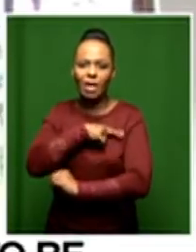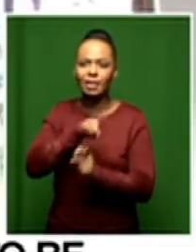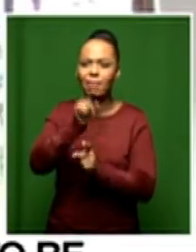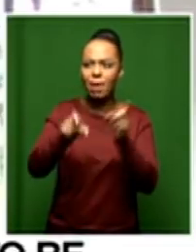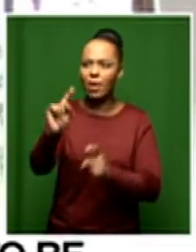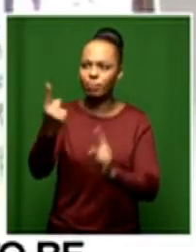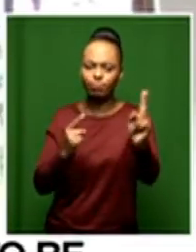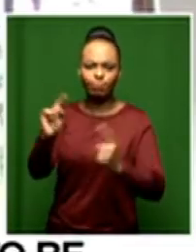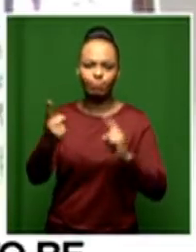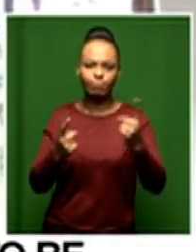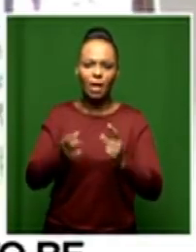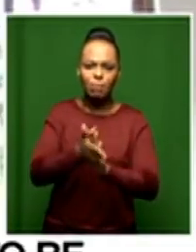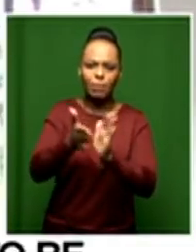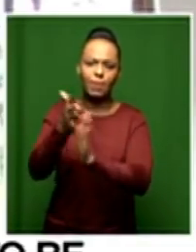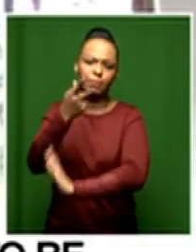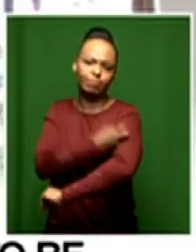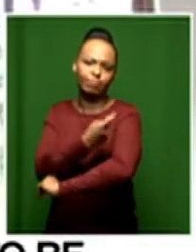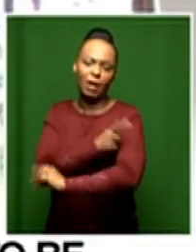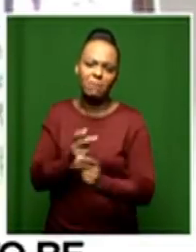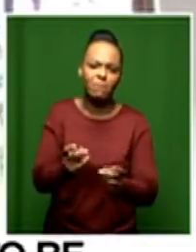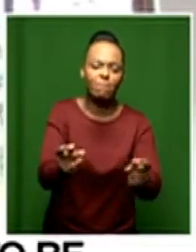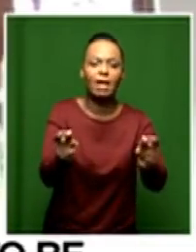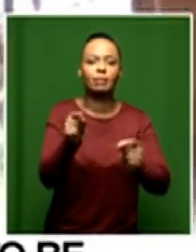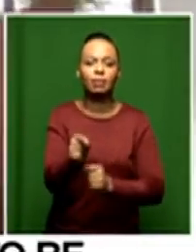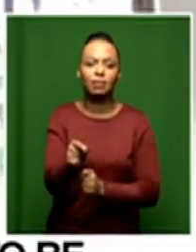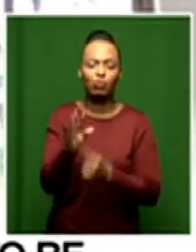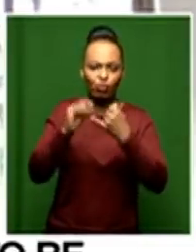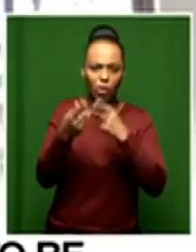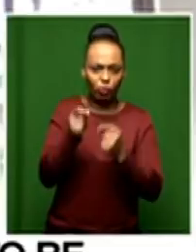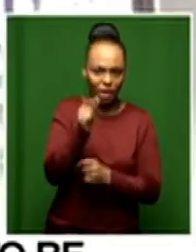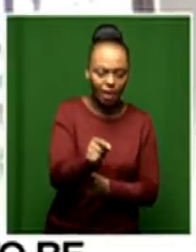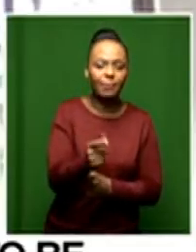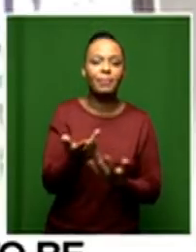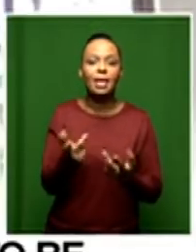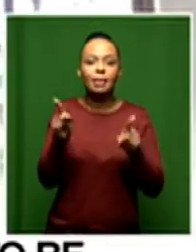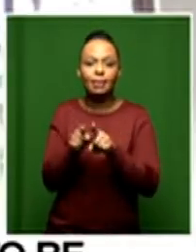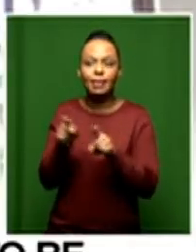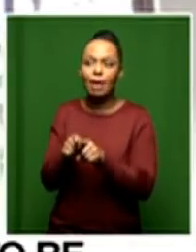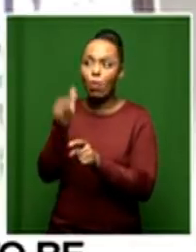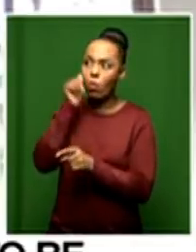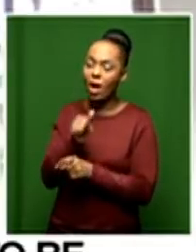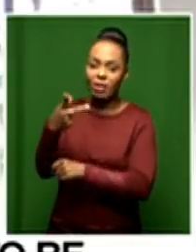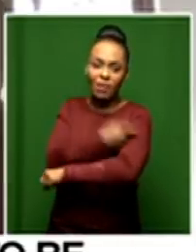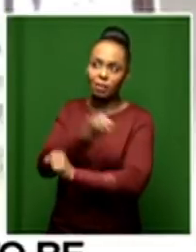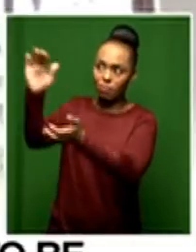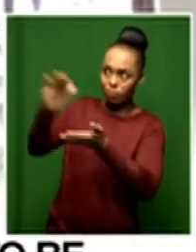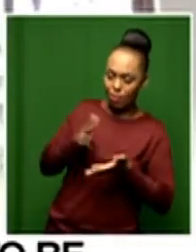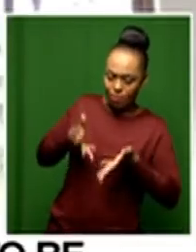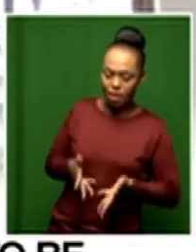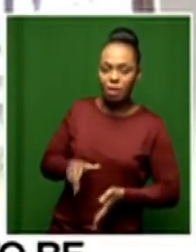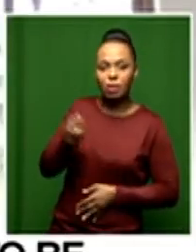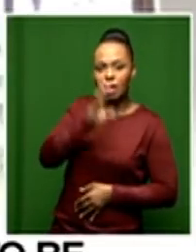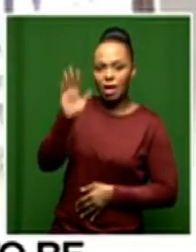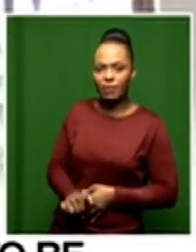delivery of the vaccine. But again, we first have to make sure that the vaccines arrive in the country and then have an implementation